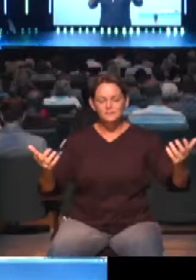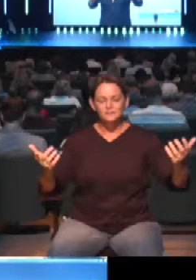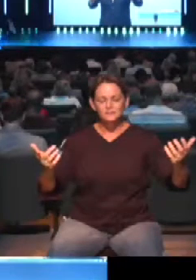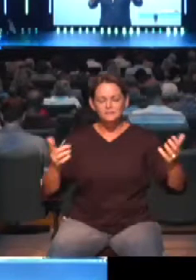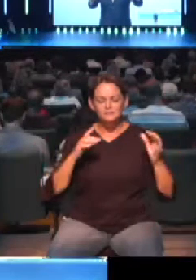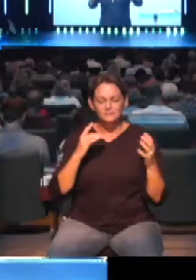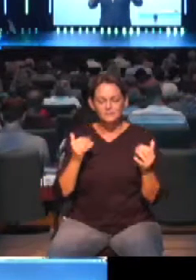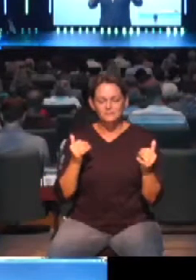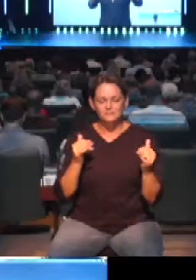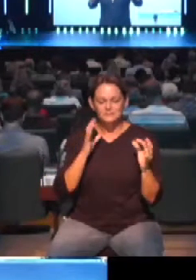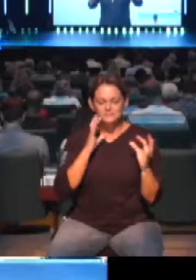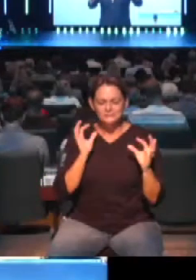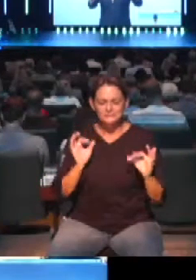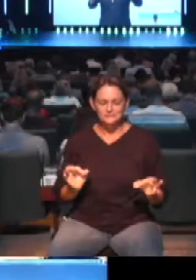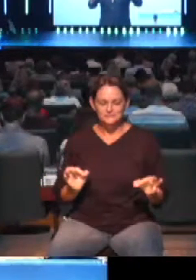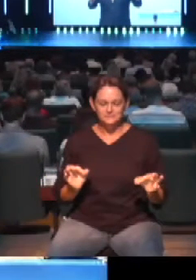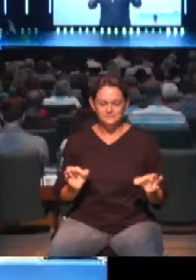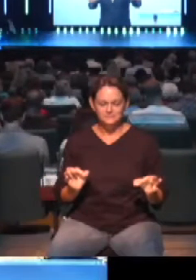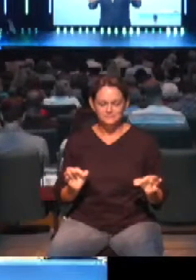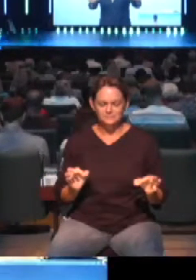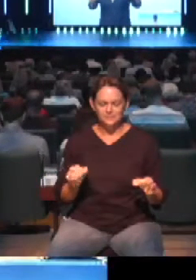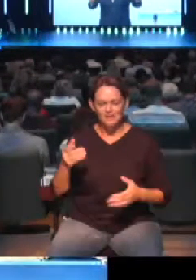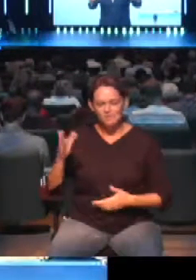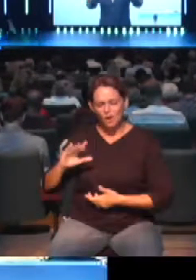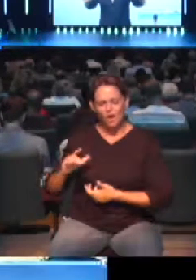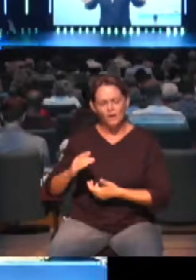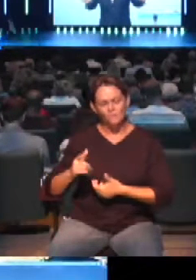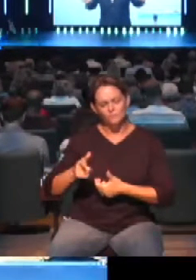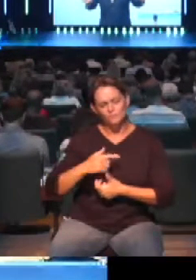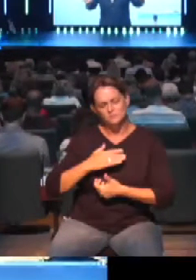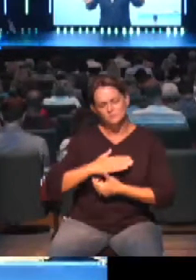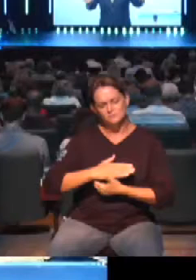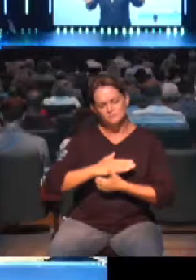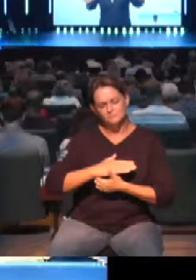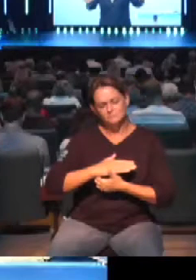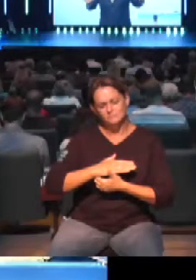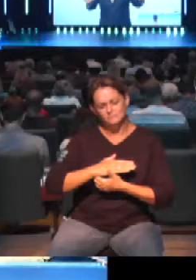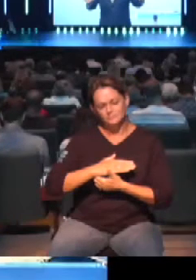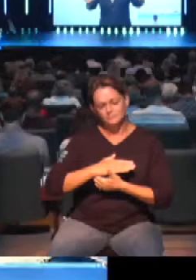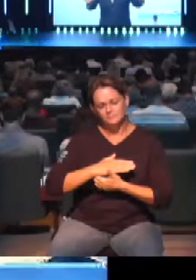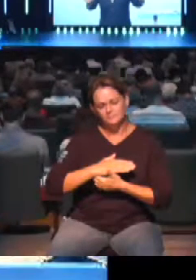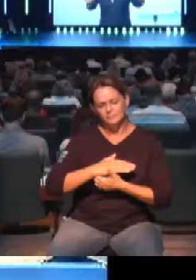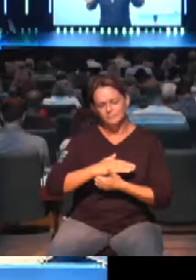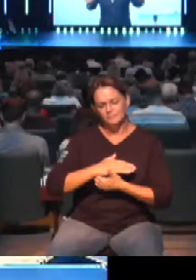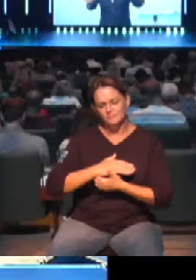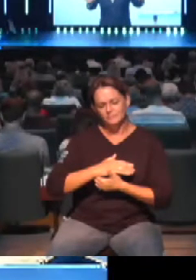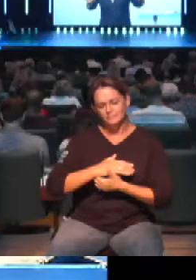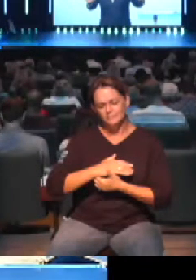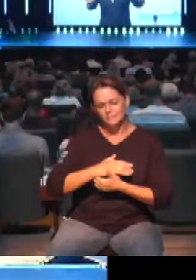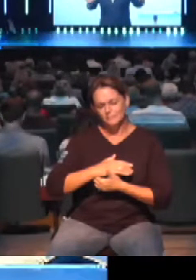today to put God first in the area of your finances?